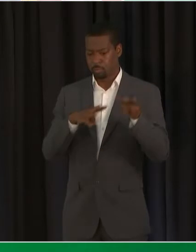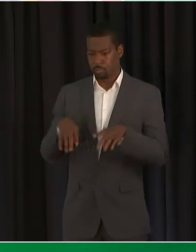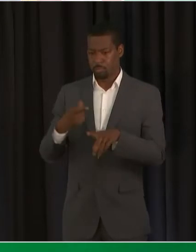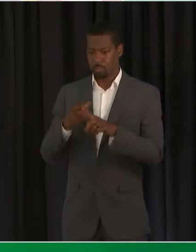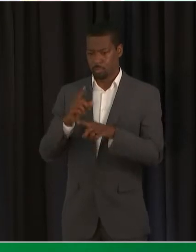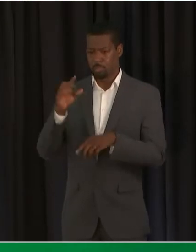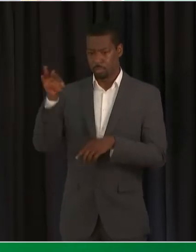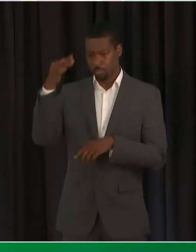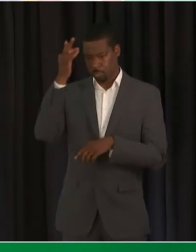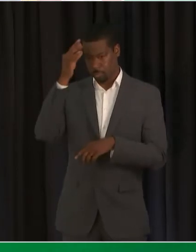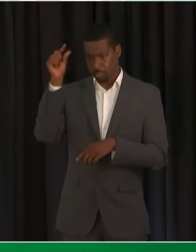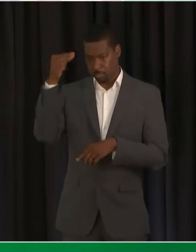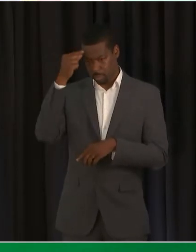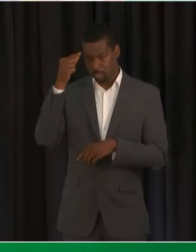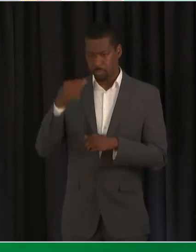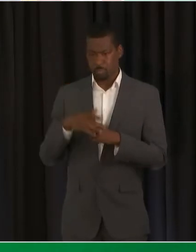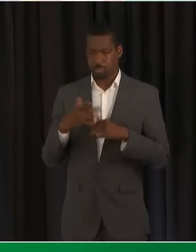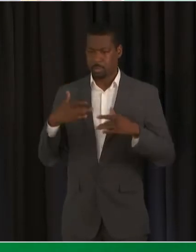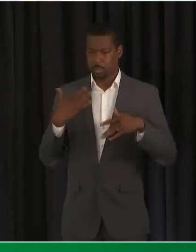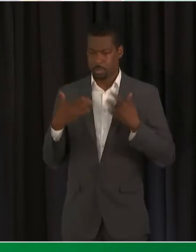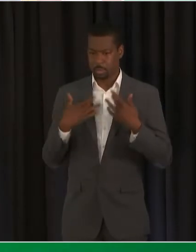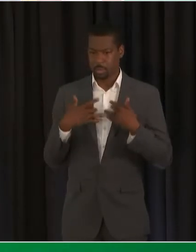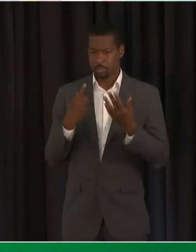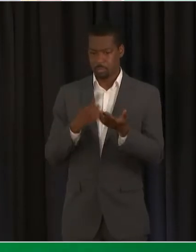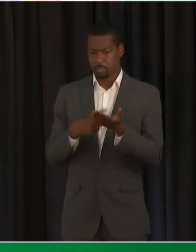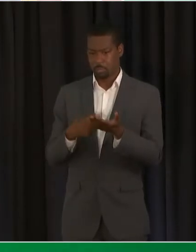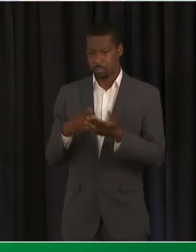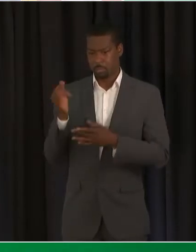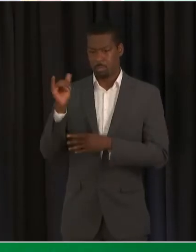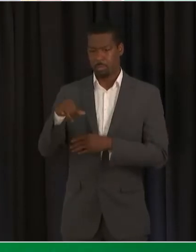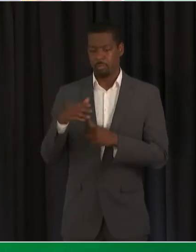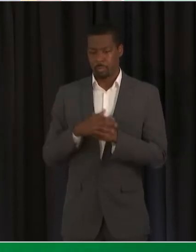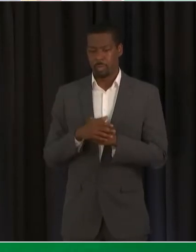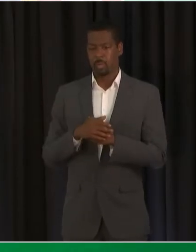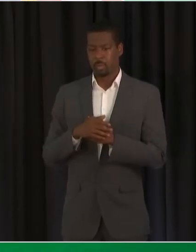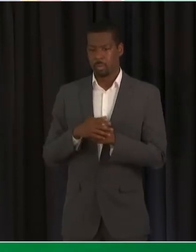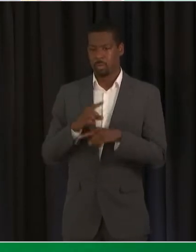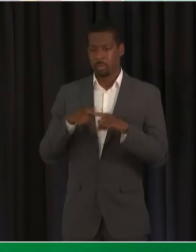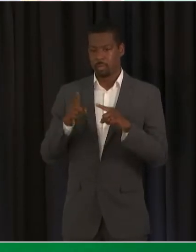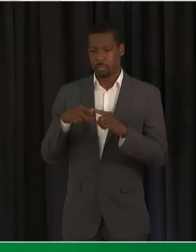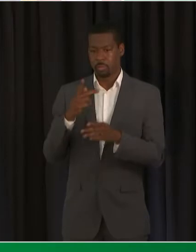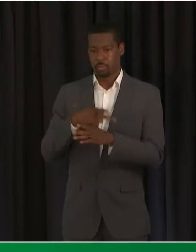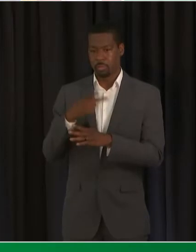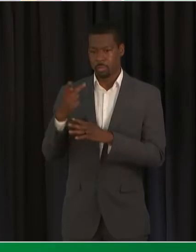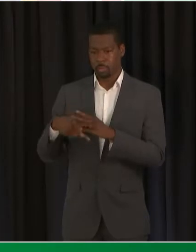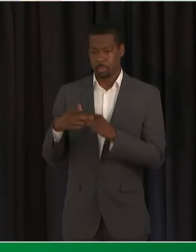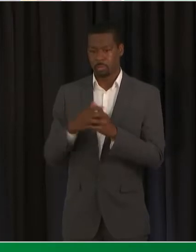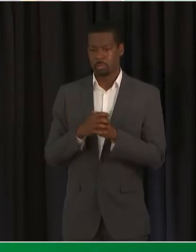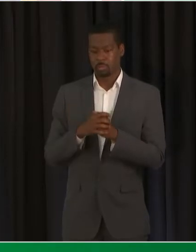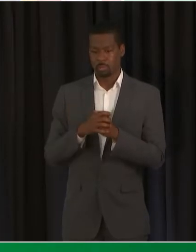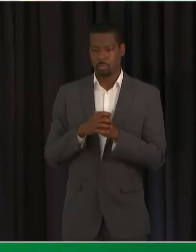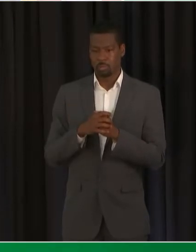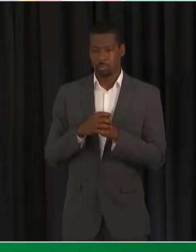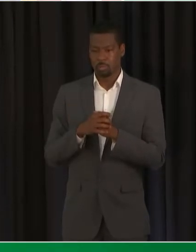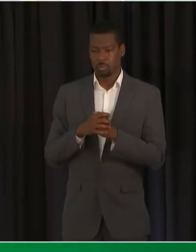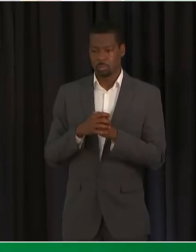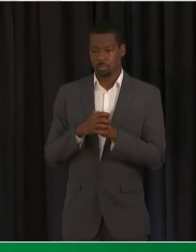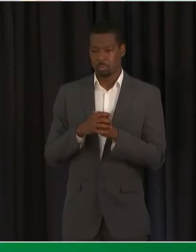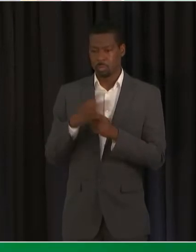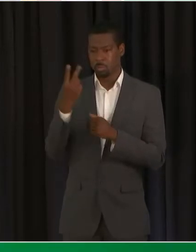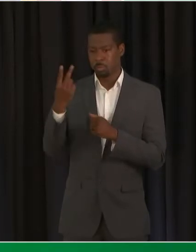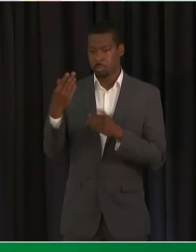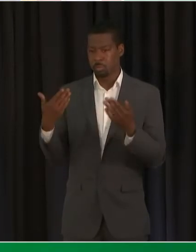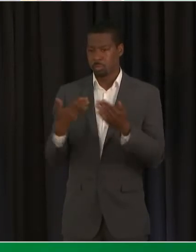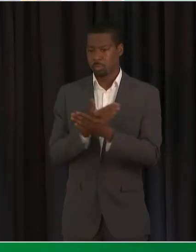federal government. So we're excited to get the conversation started today to talk about some of the programs that have been with us throughout the pandemic, and